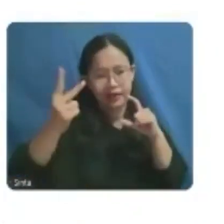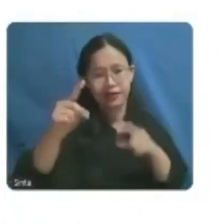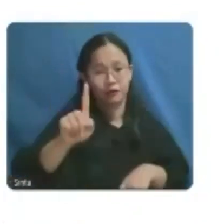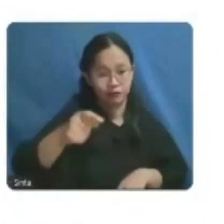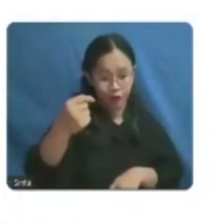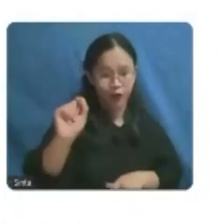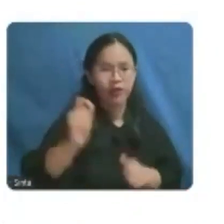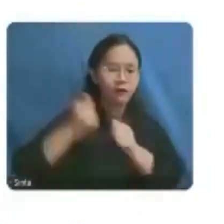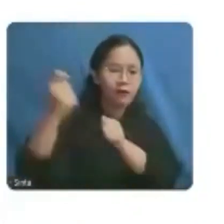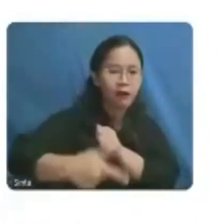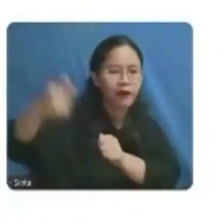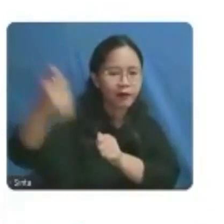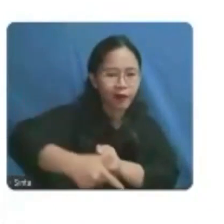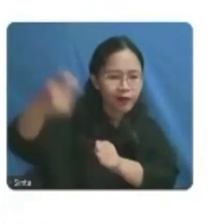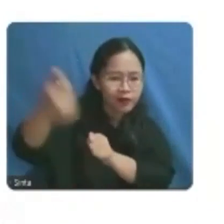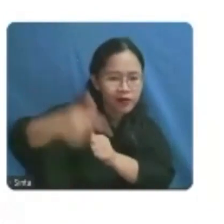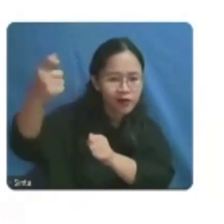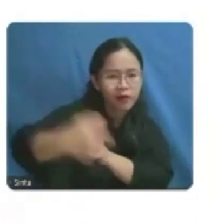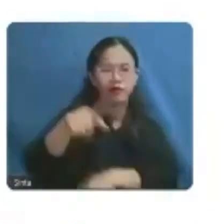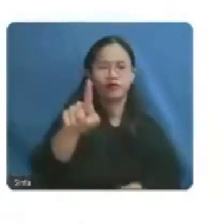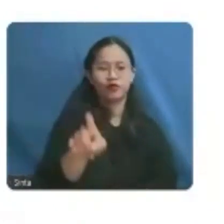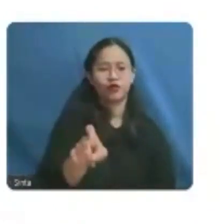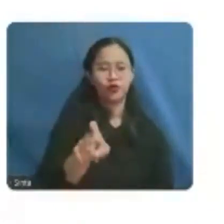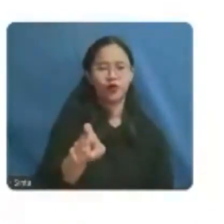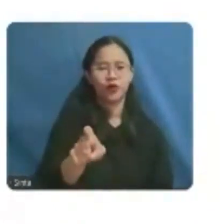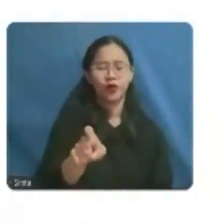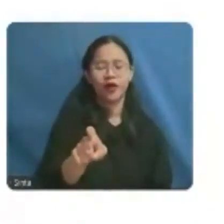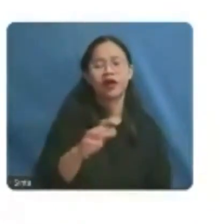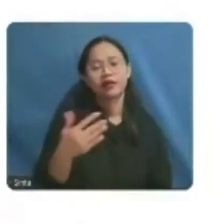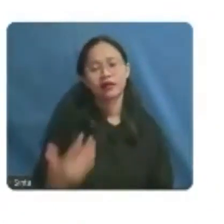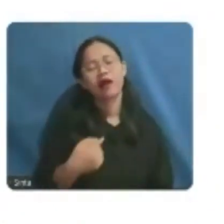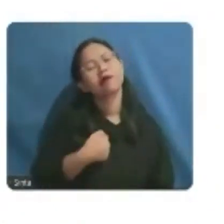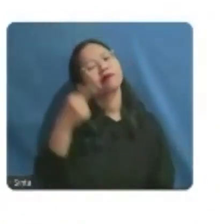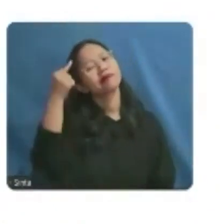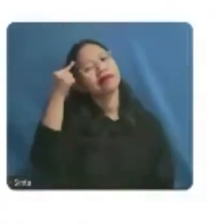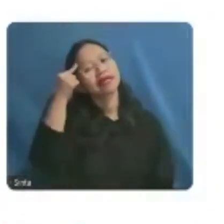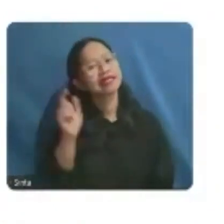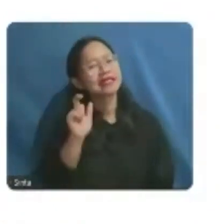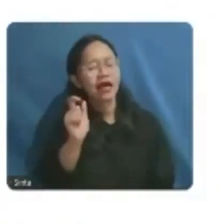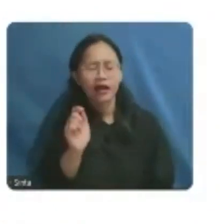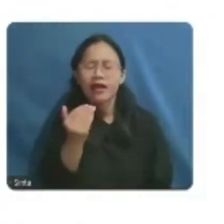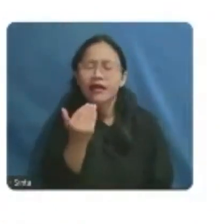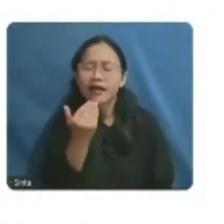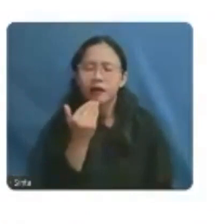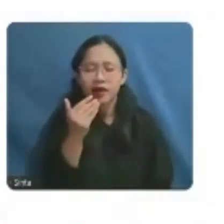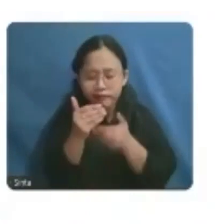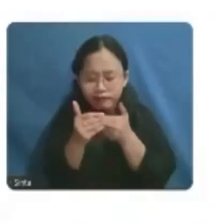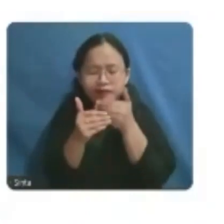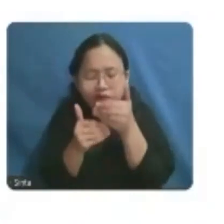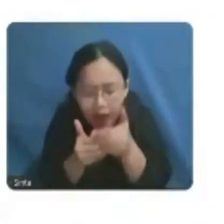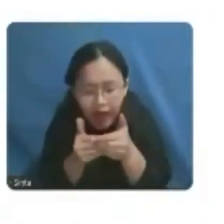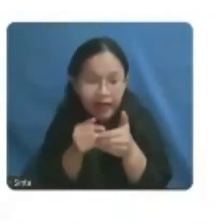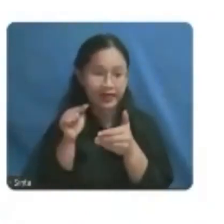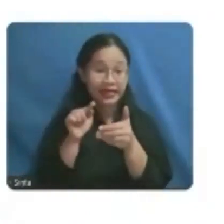using masks and so on, they don't work. And I think it's very unfair to place the